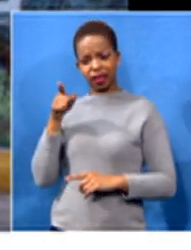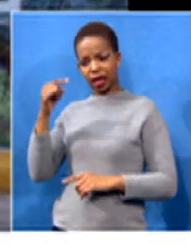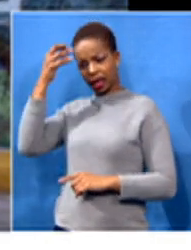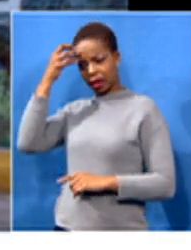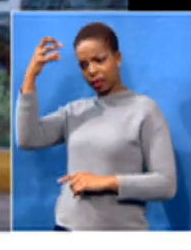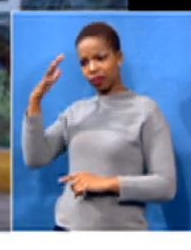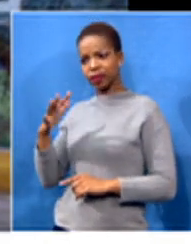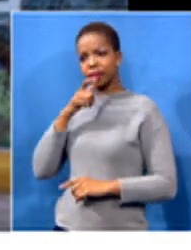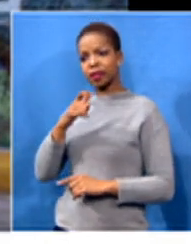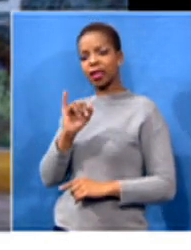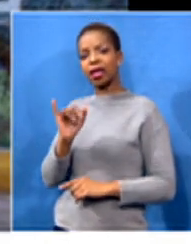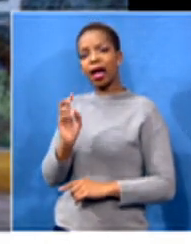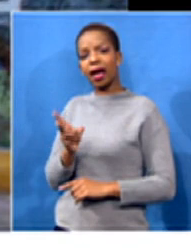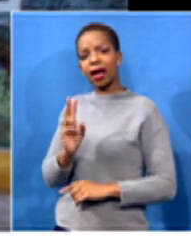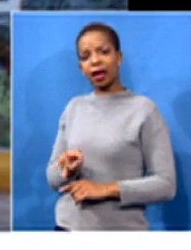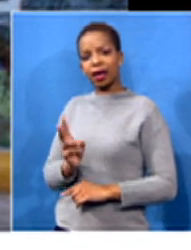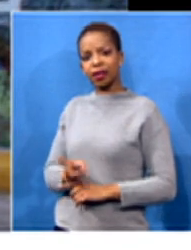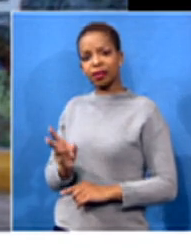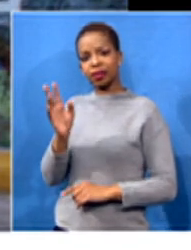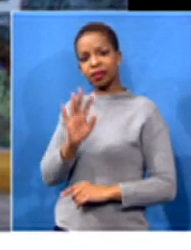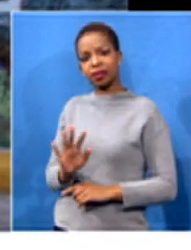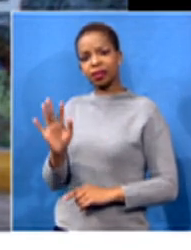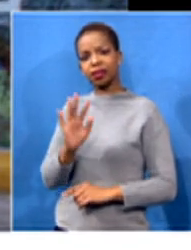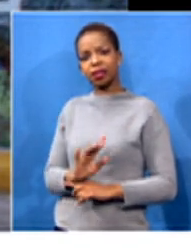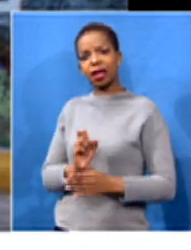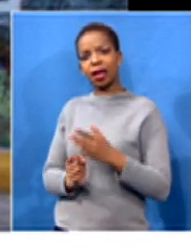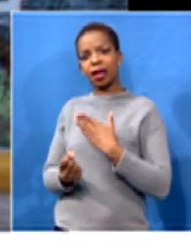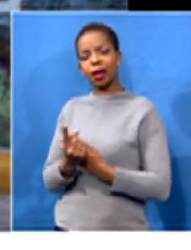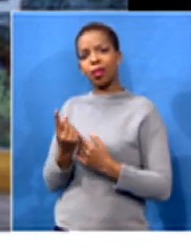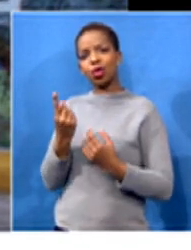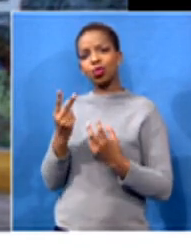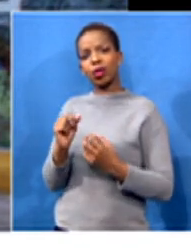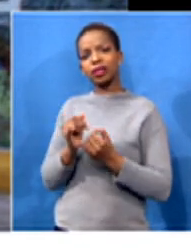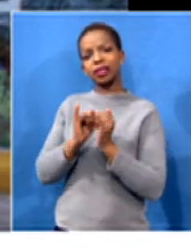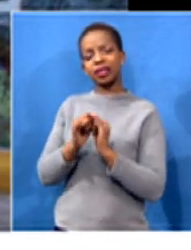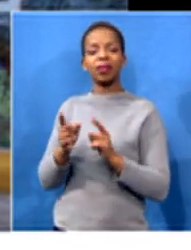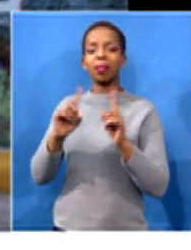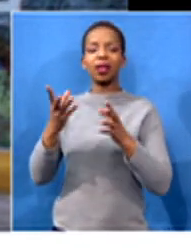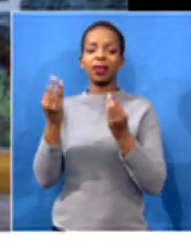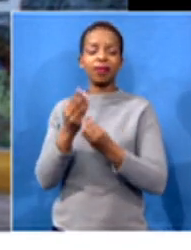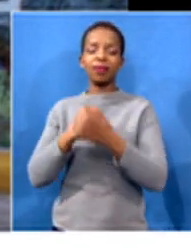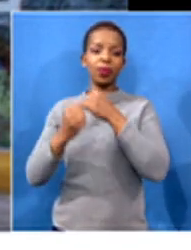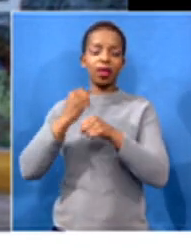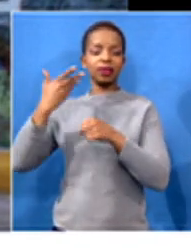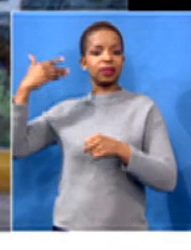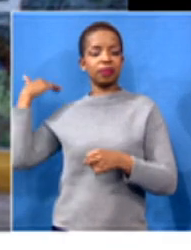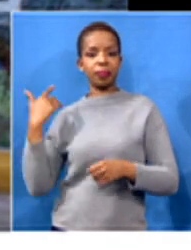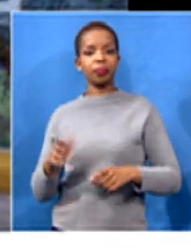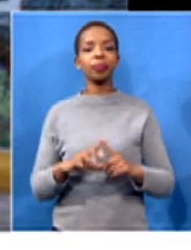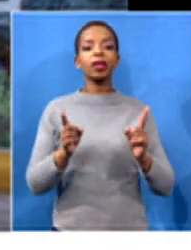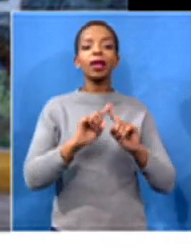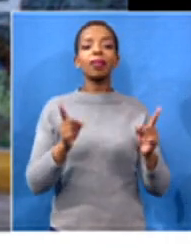again, 2011 or a number of years ago anyway. It was quite a while ago. So we haven't